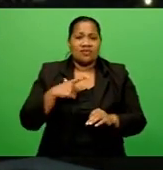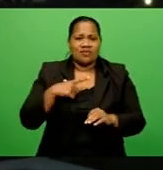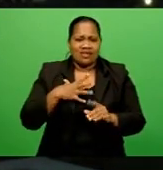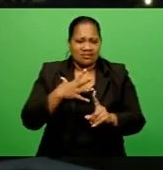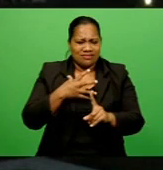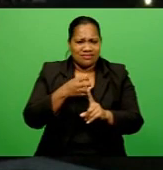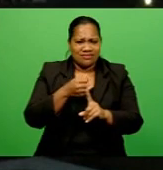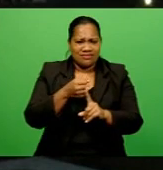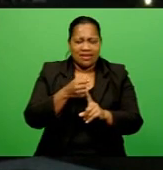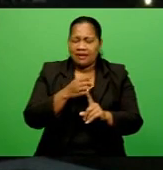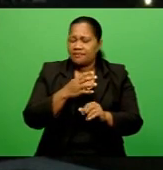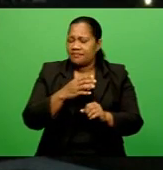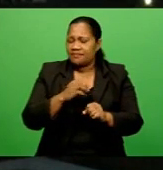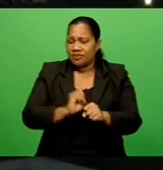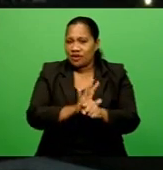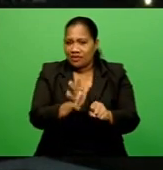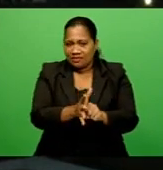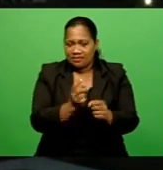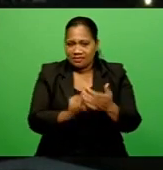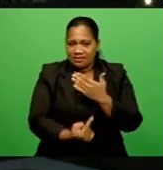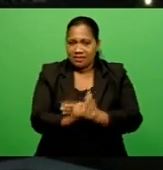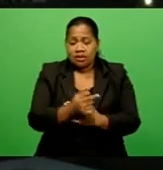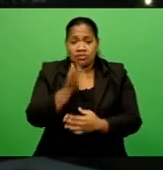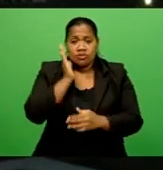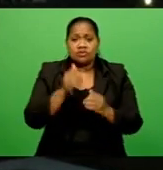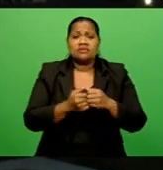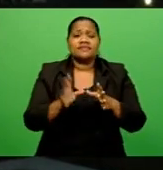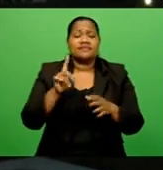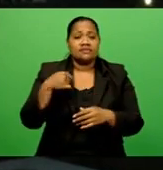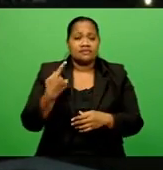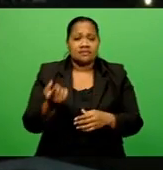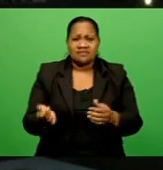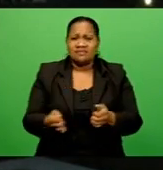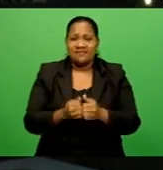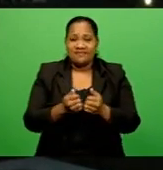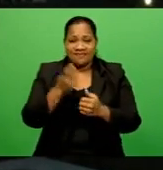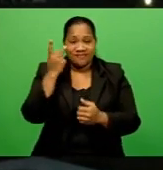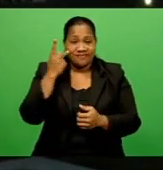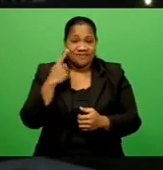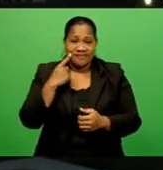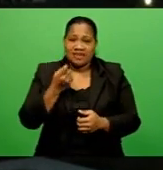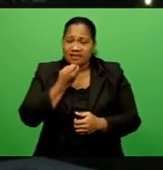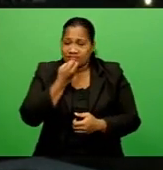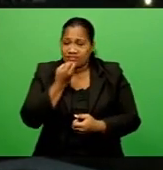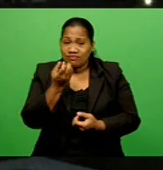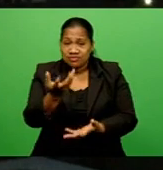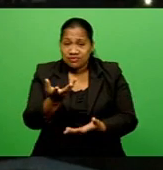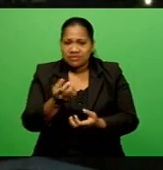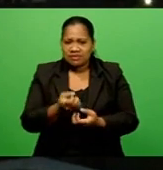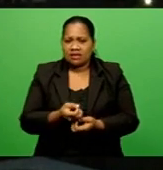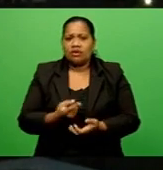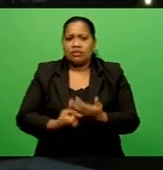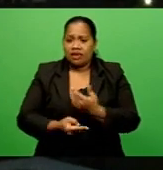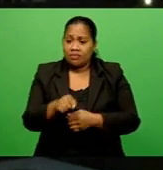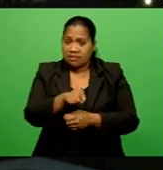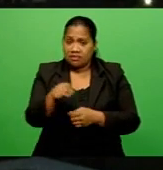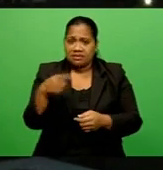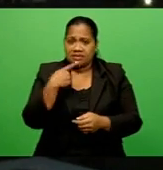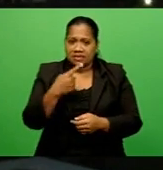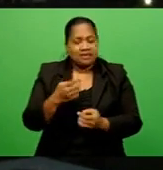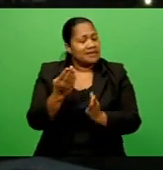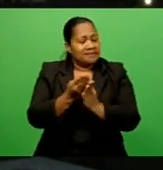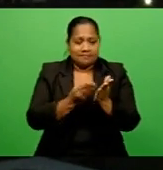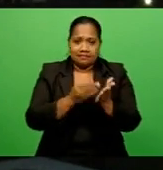COVID-19. And with school starting from tomorrow, majority of parents that I've spoken to have told me that they've had to budget just